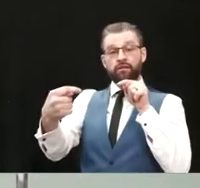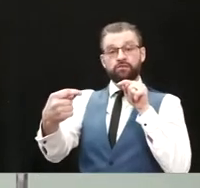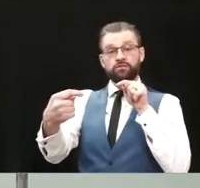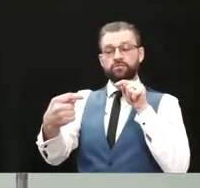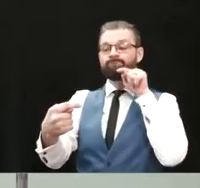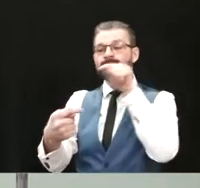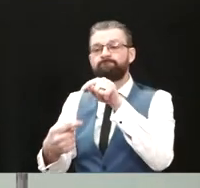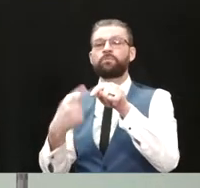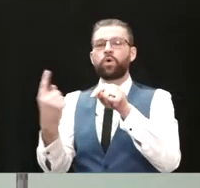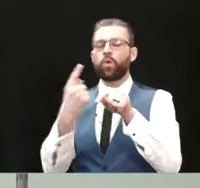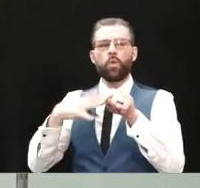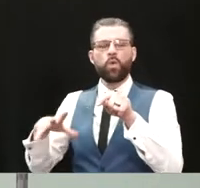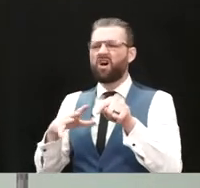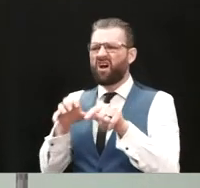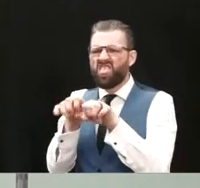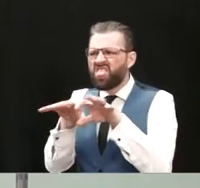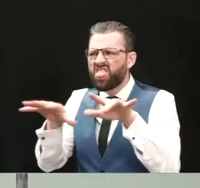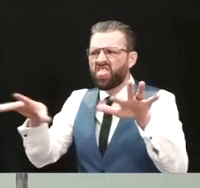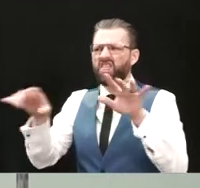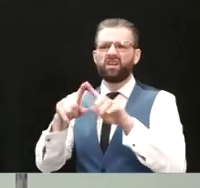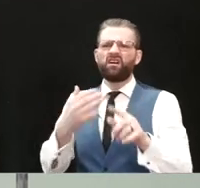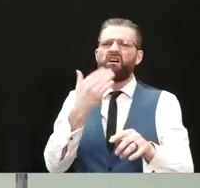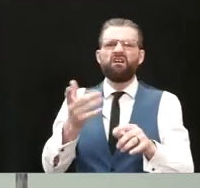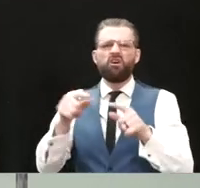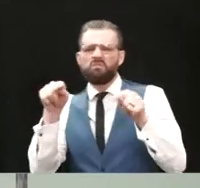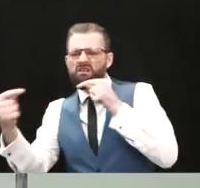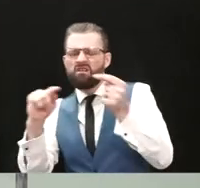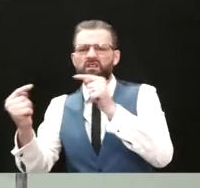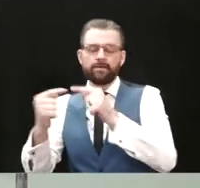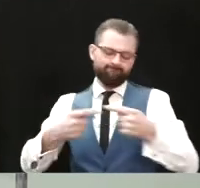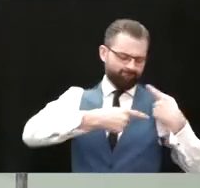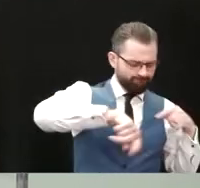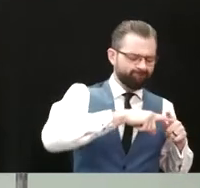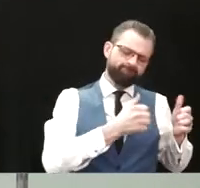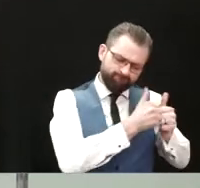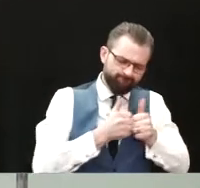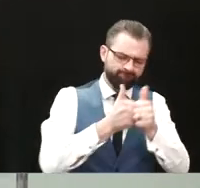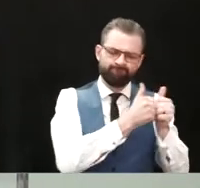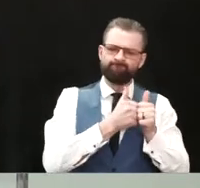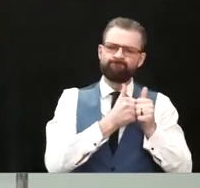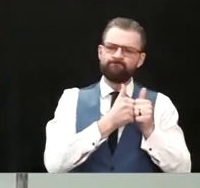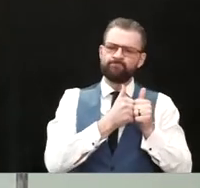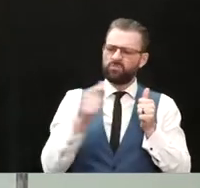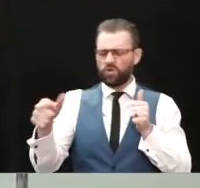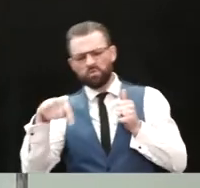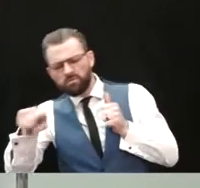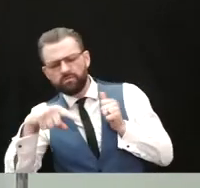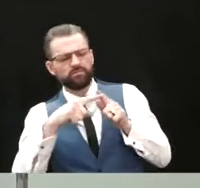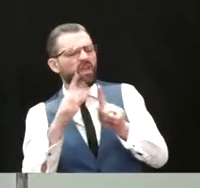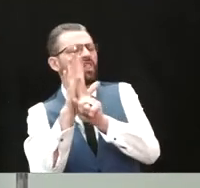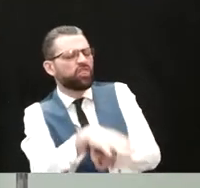the seeds of hatred and division, standing together against any attempts to demonize